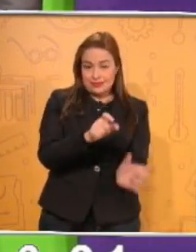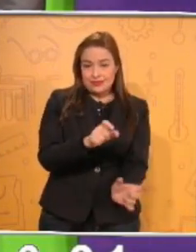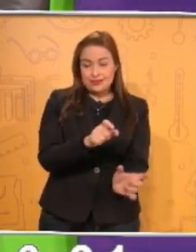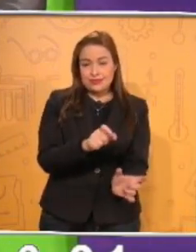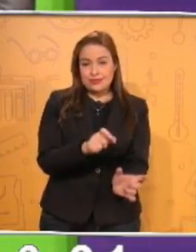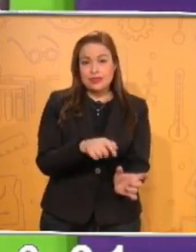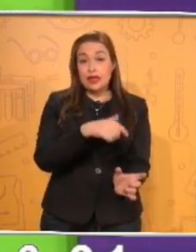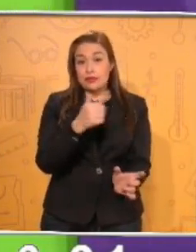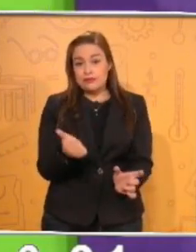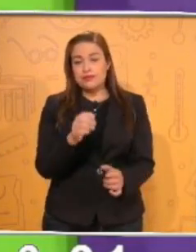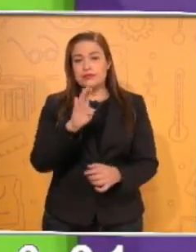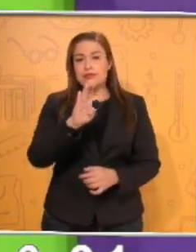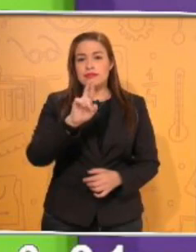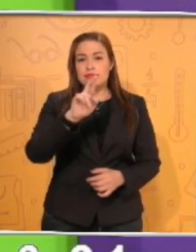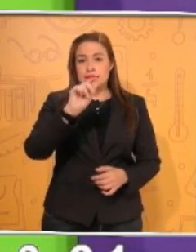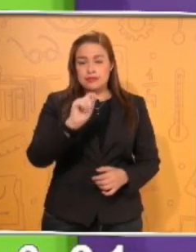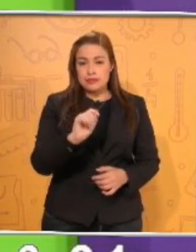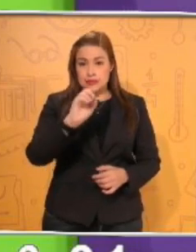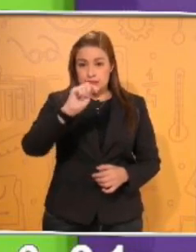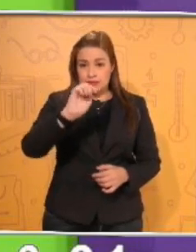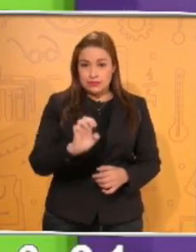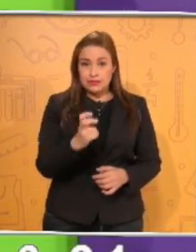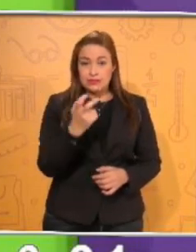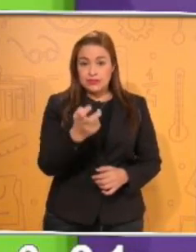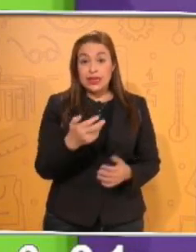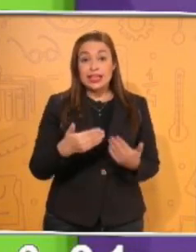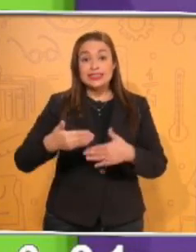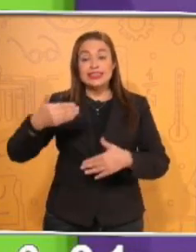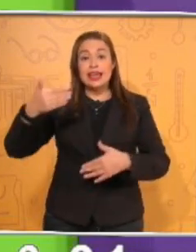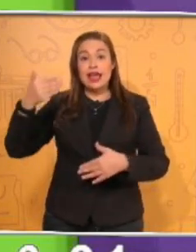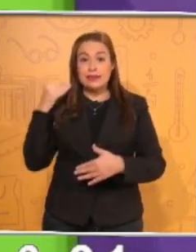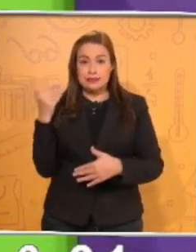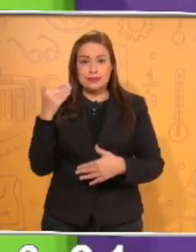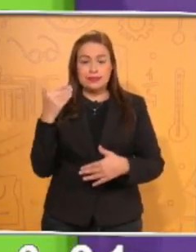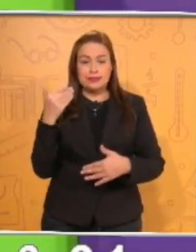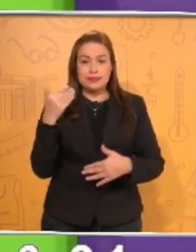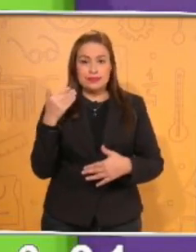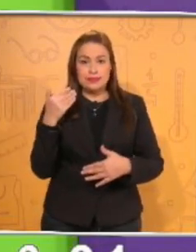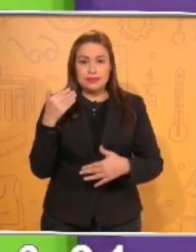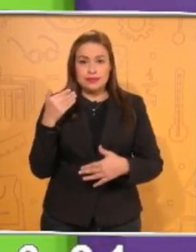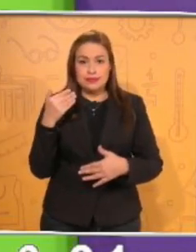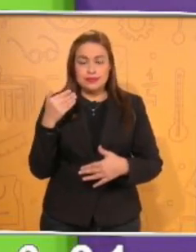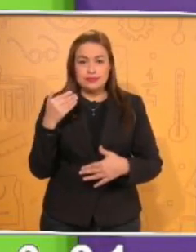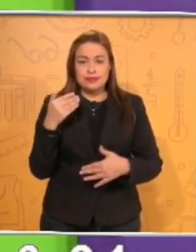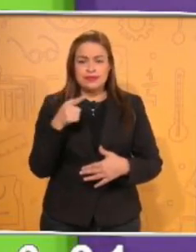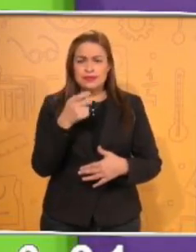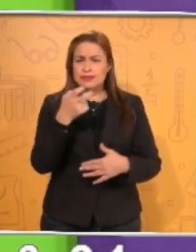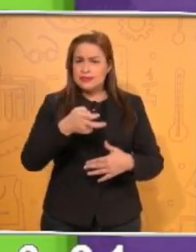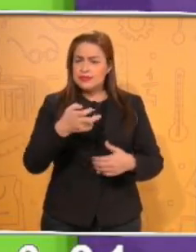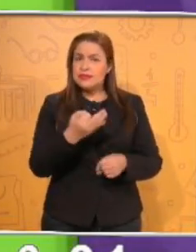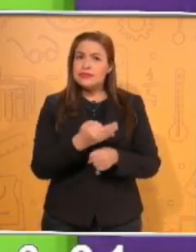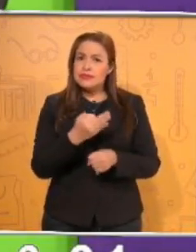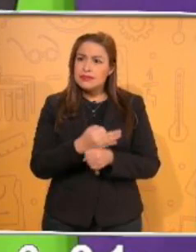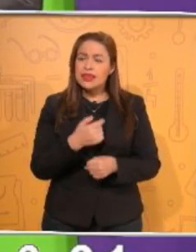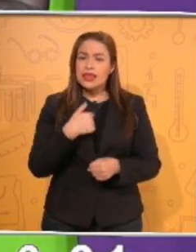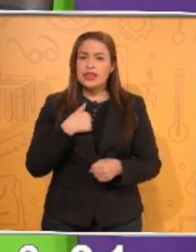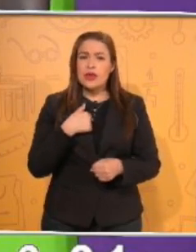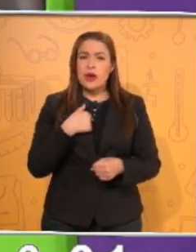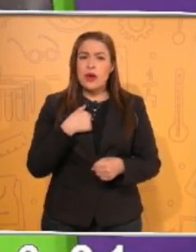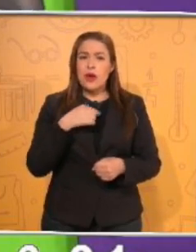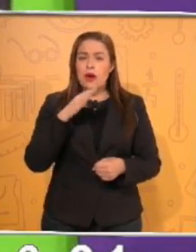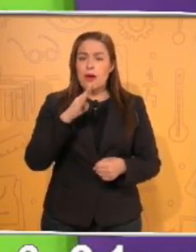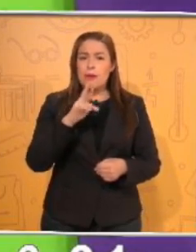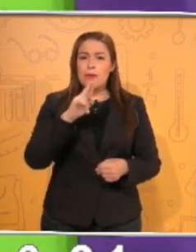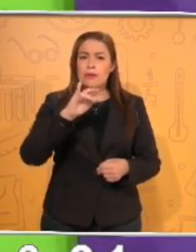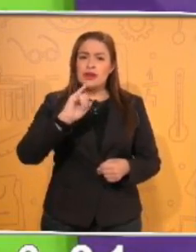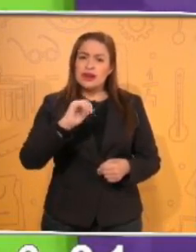Brought, it's the past of bring. In this moment, I bring